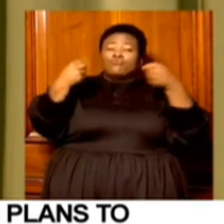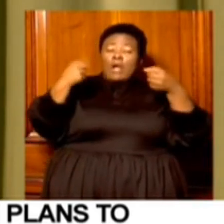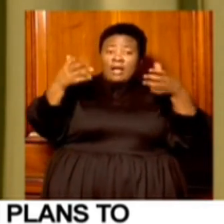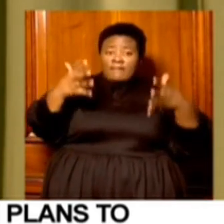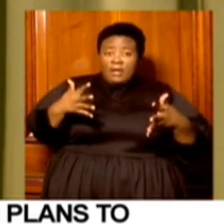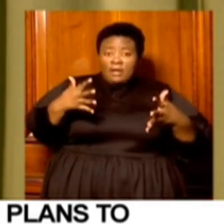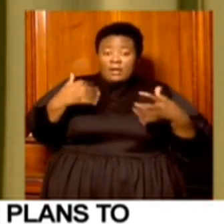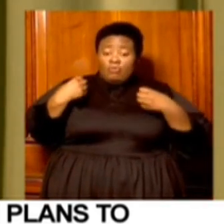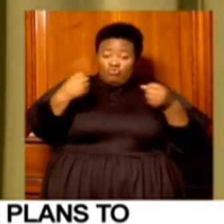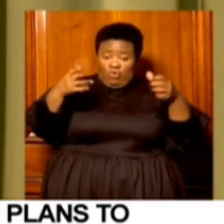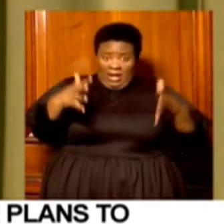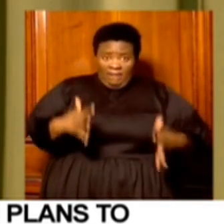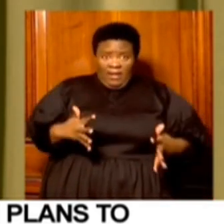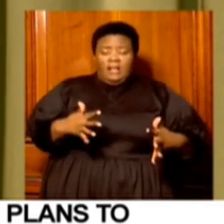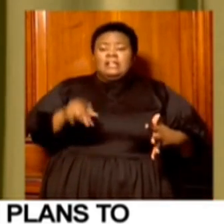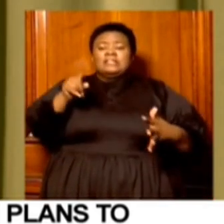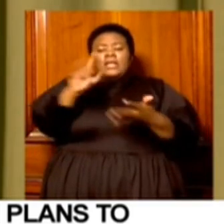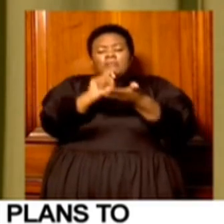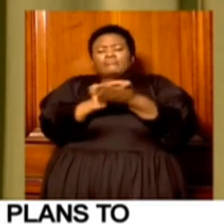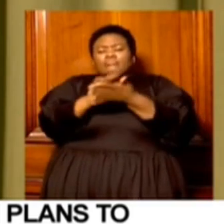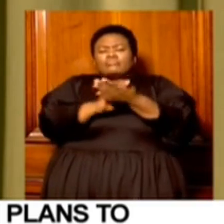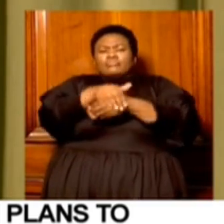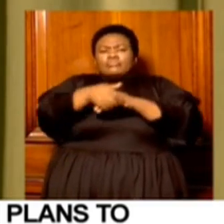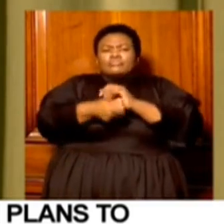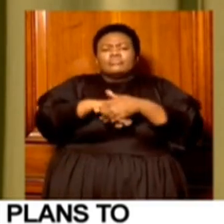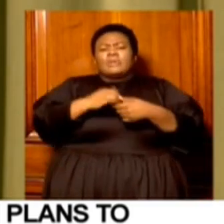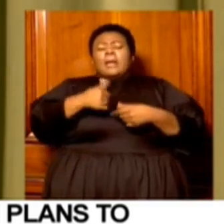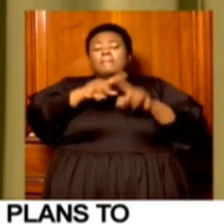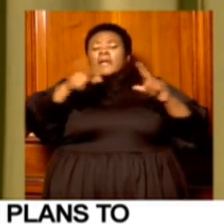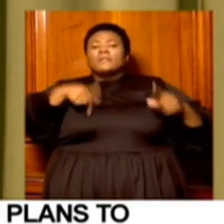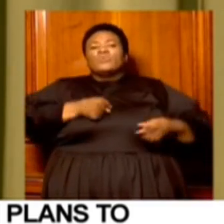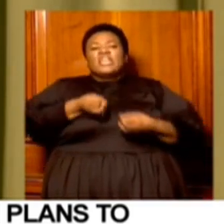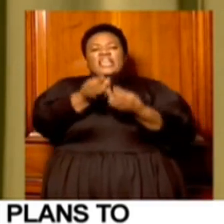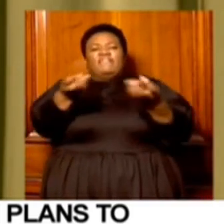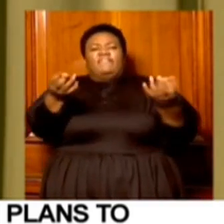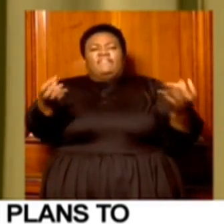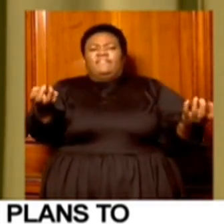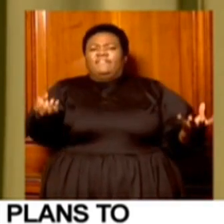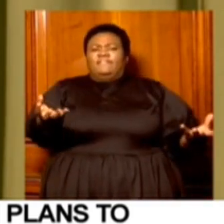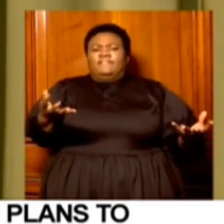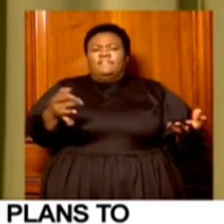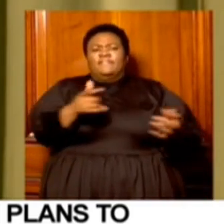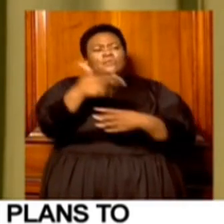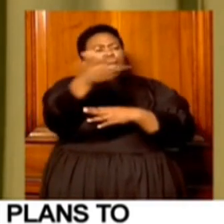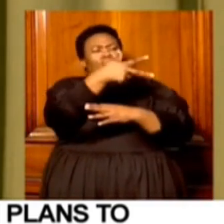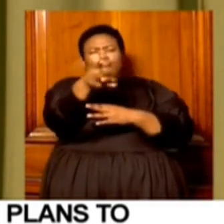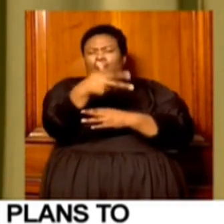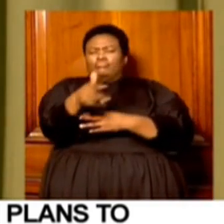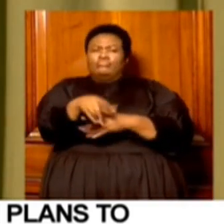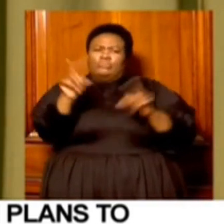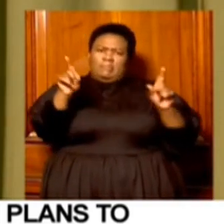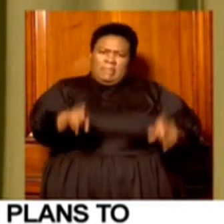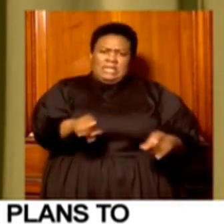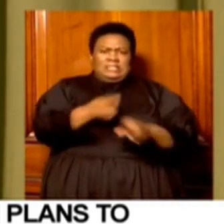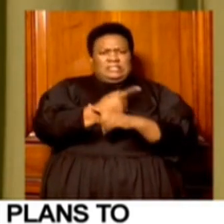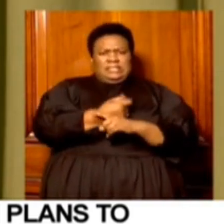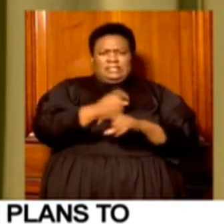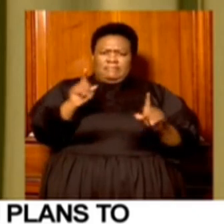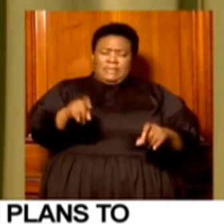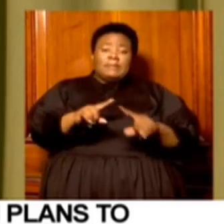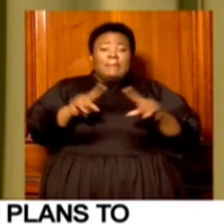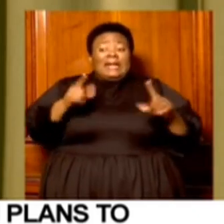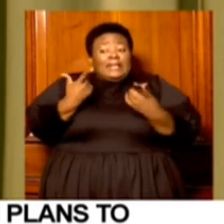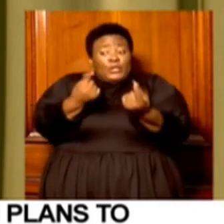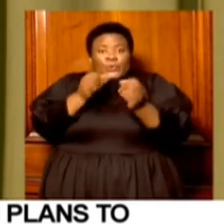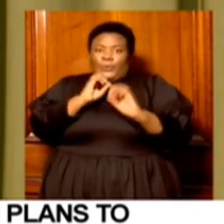yet we are giving sanitize, supplying to the different thing. So we're